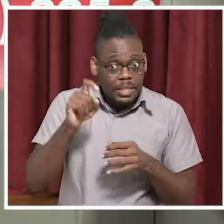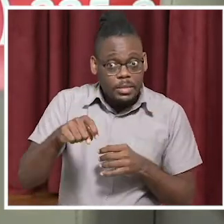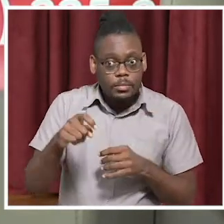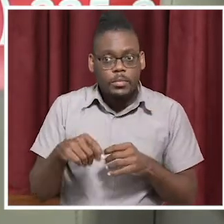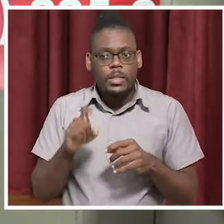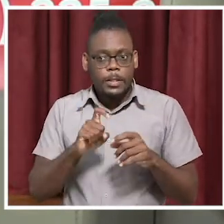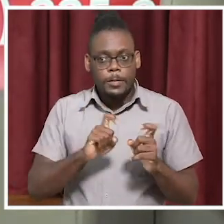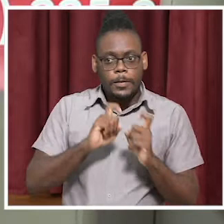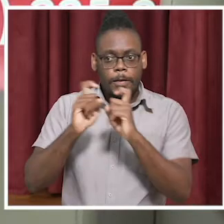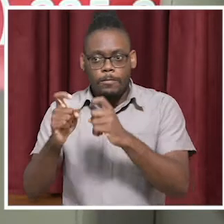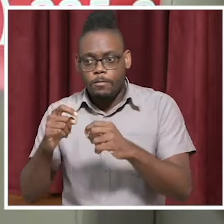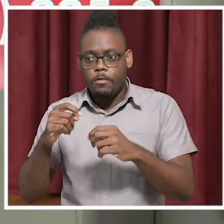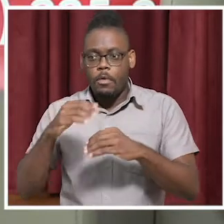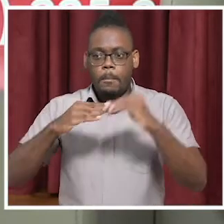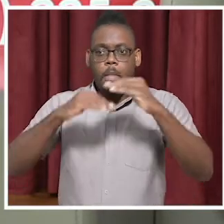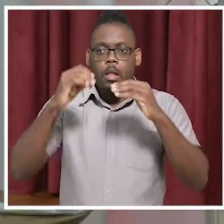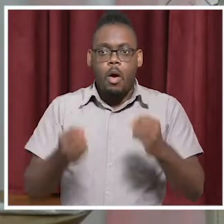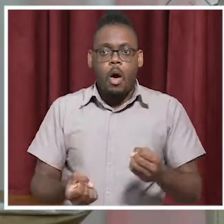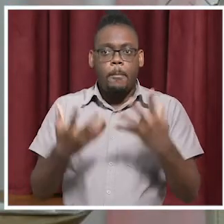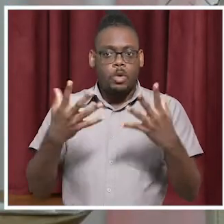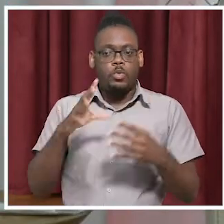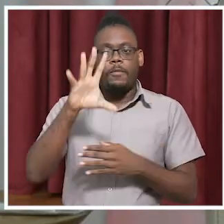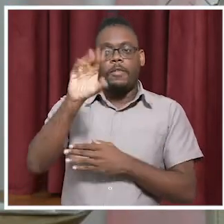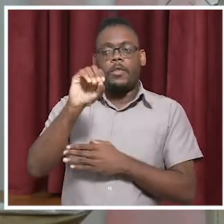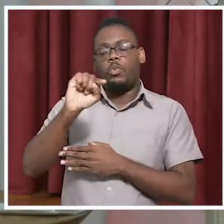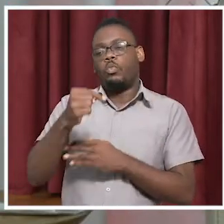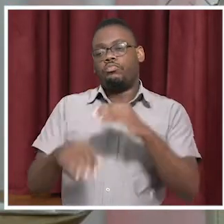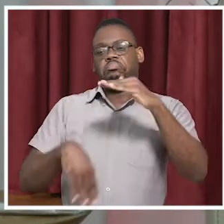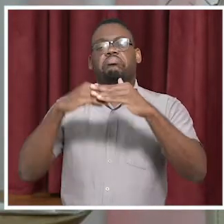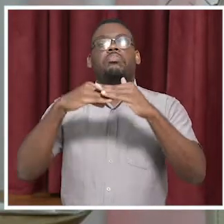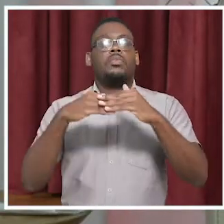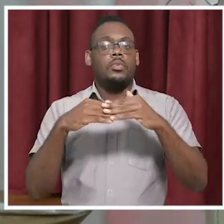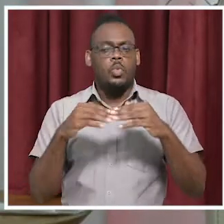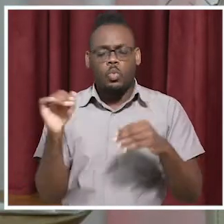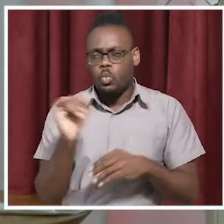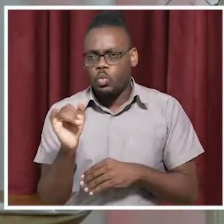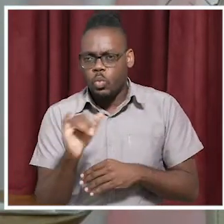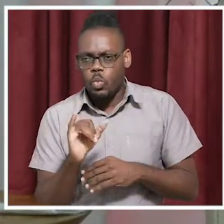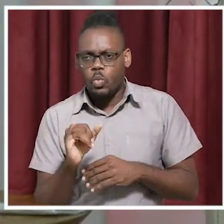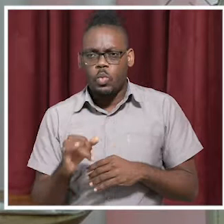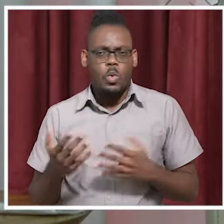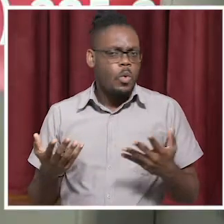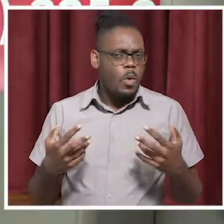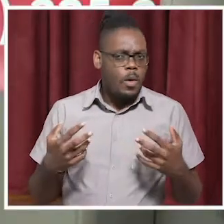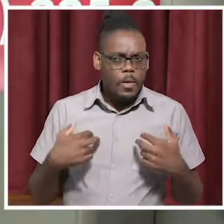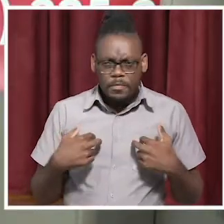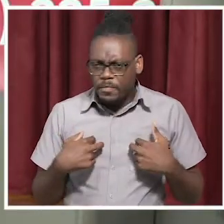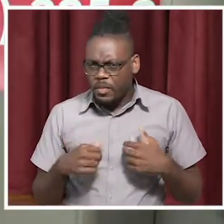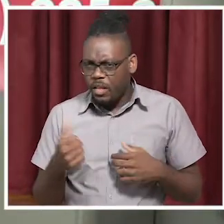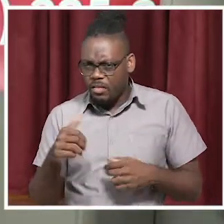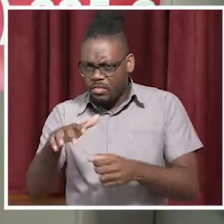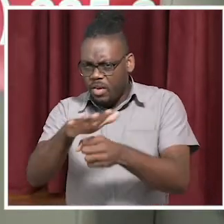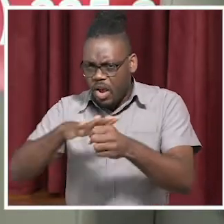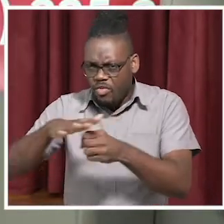$15,000. Right? The property itself, residential, community, it doesn't matter location? That's correct. Okay.